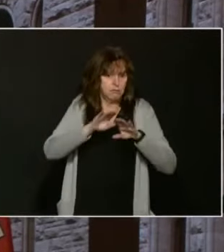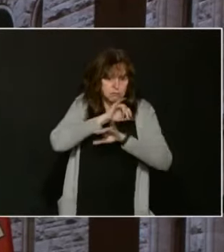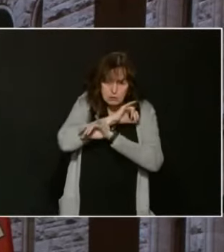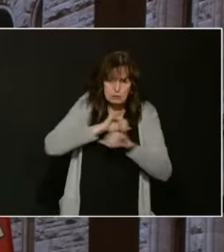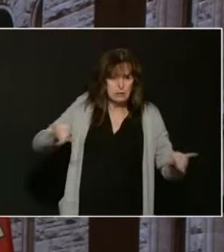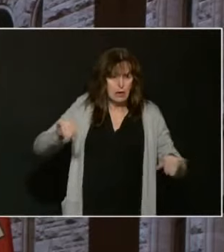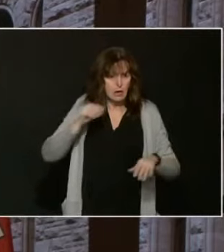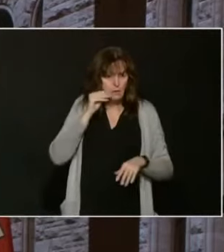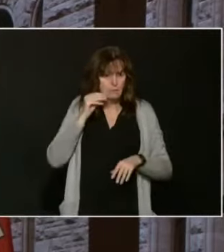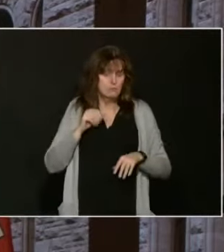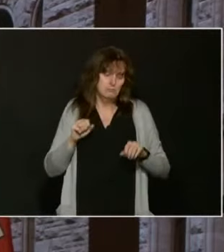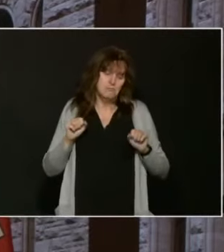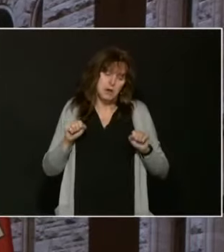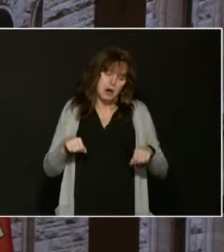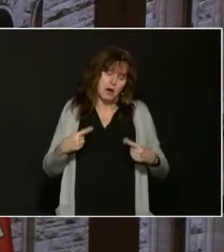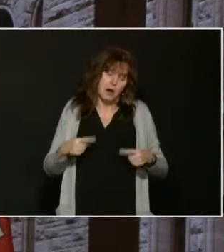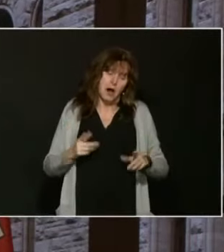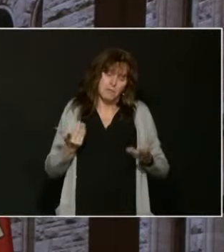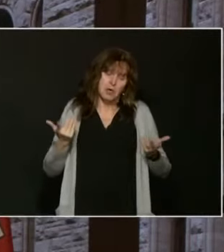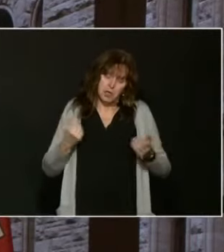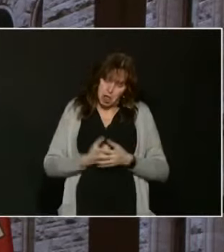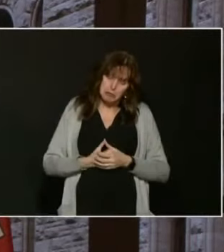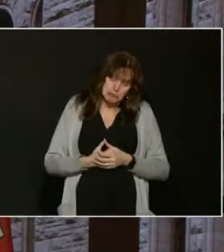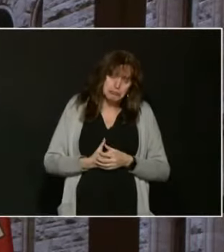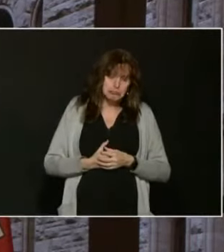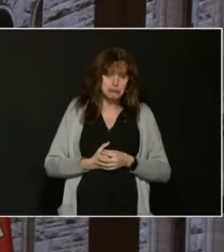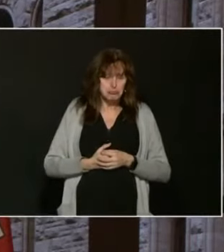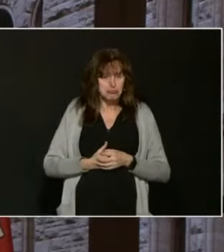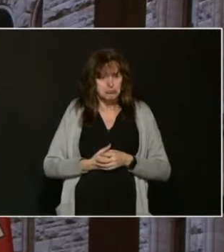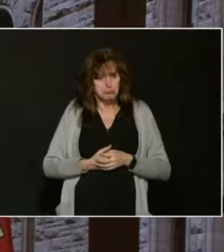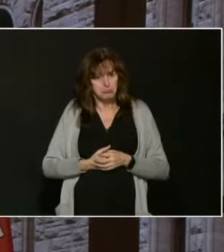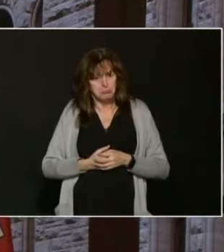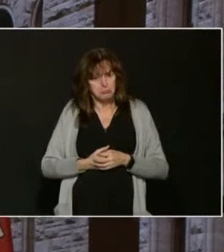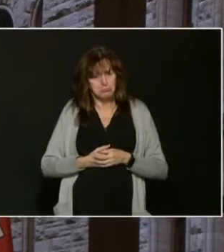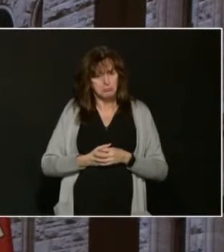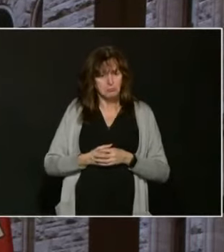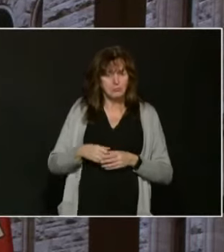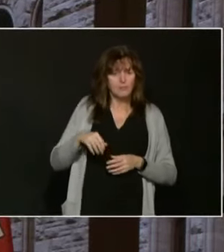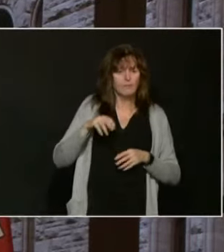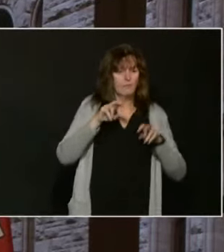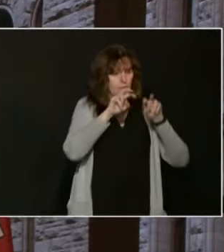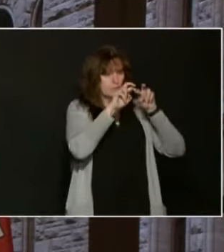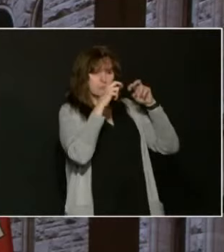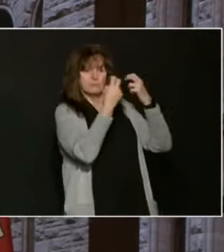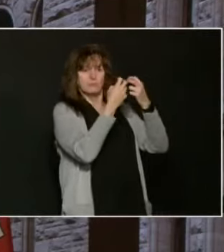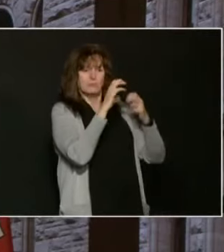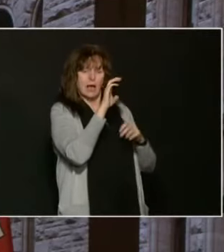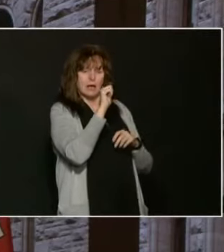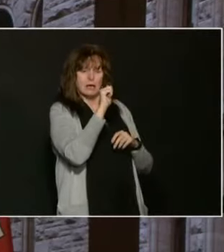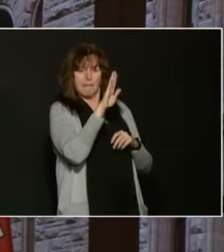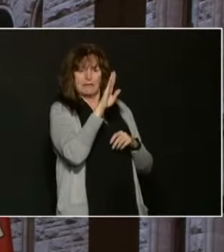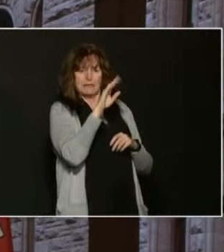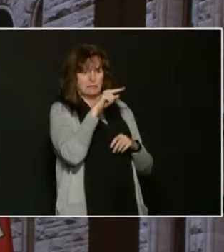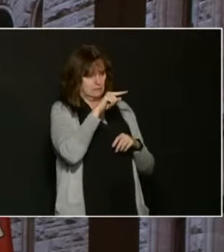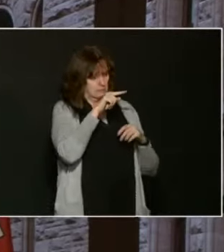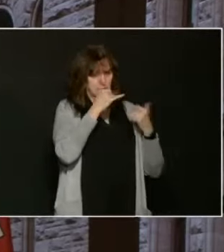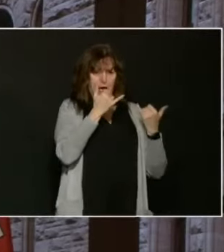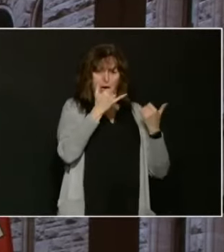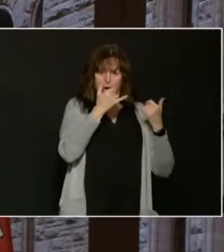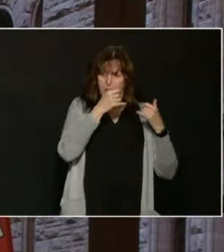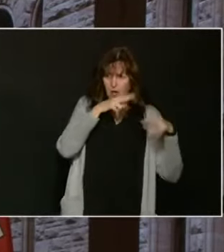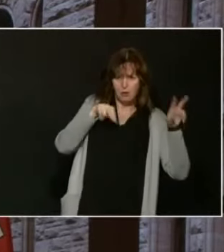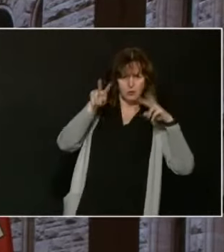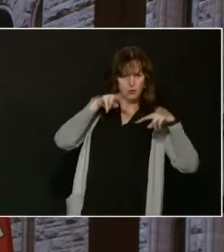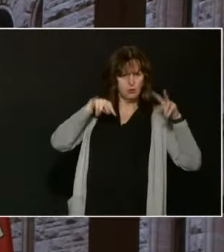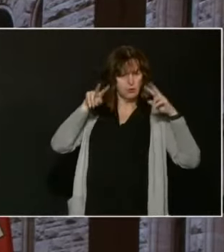concerned about these issues here. They're watching it, and they and all the decision makers, including myself, would like not to